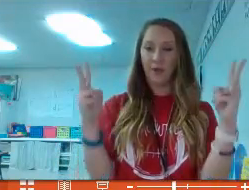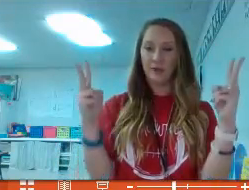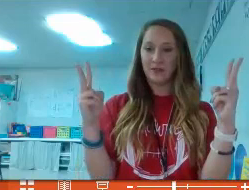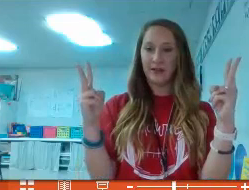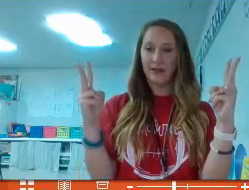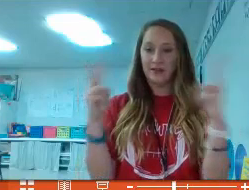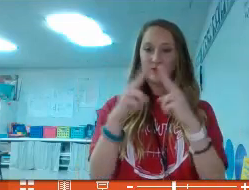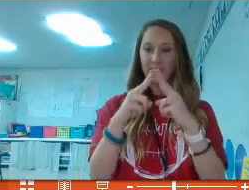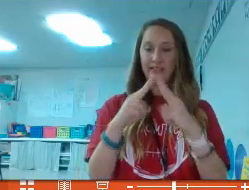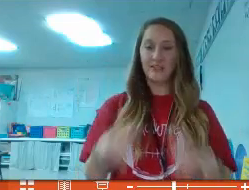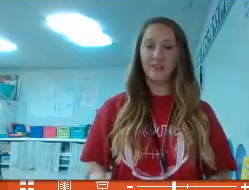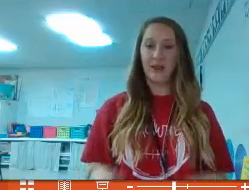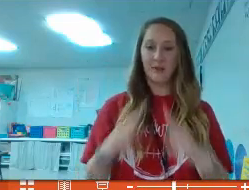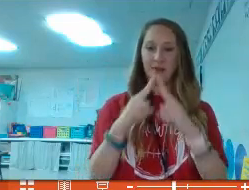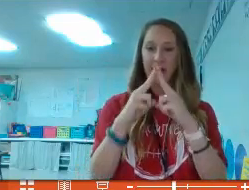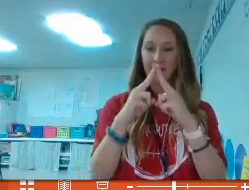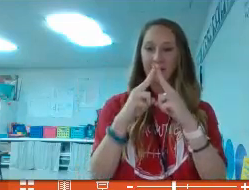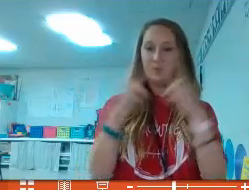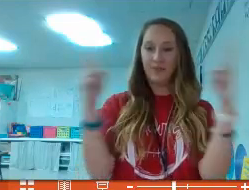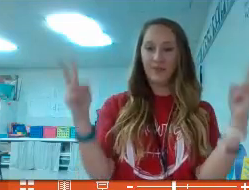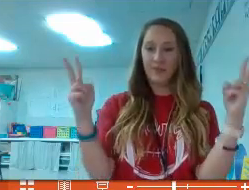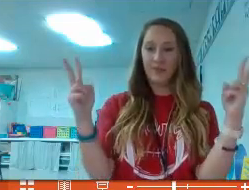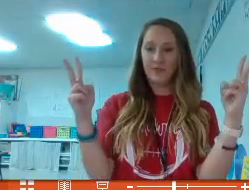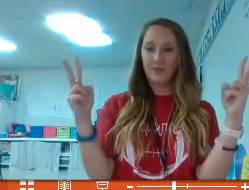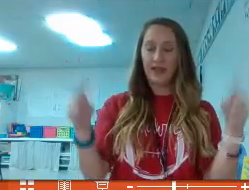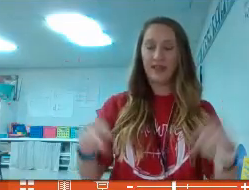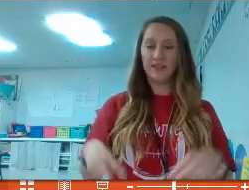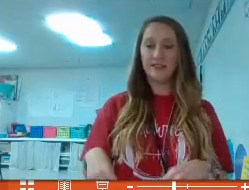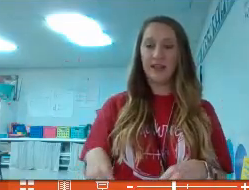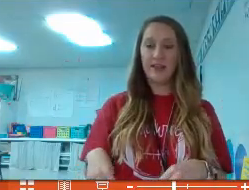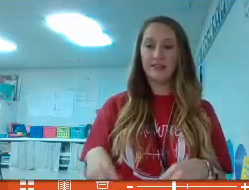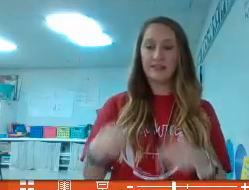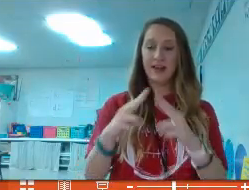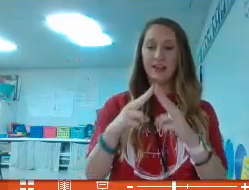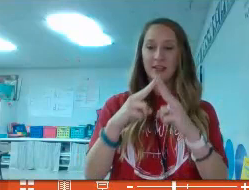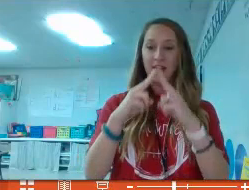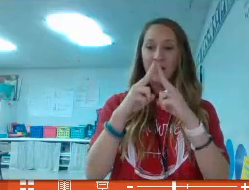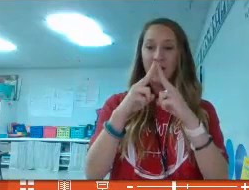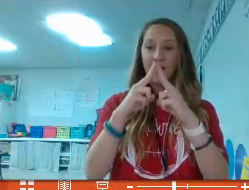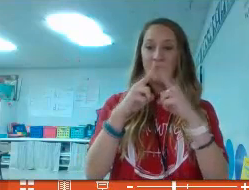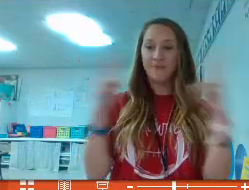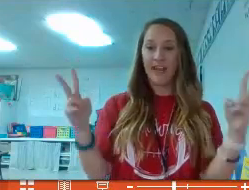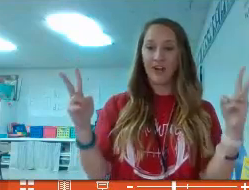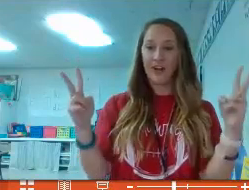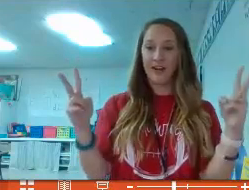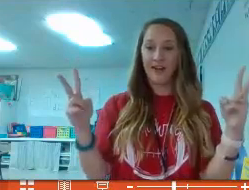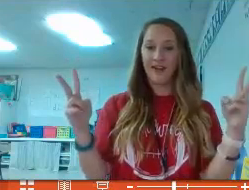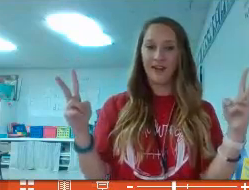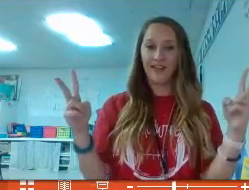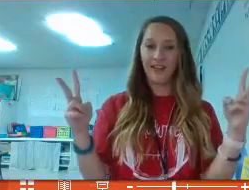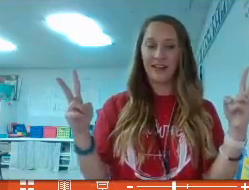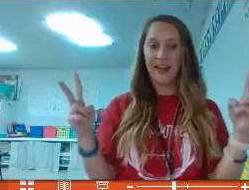them outwards like this. Okay, so do that with me. Okay, let's say it and sign it.